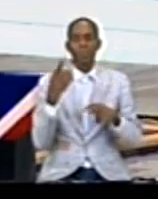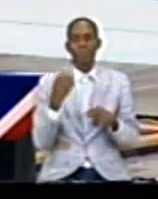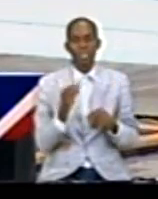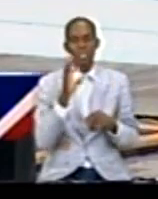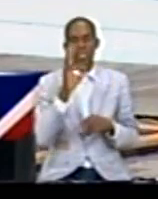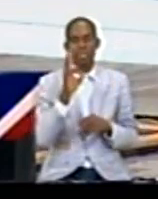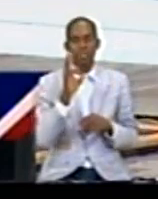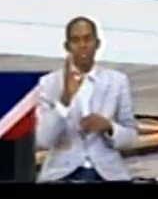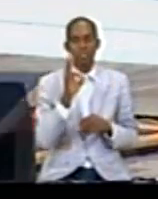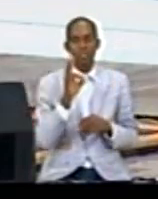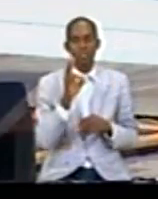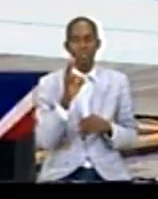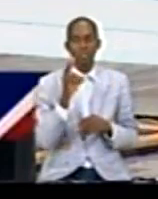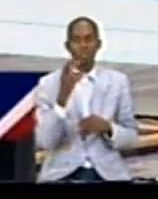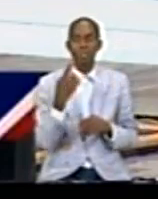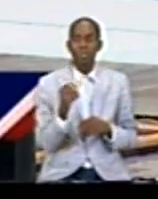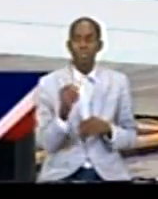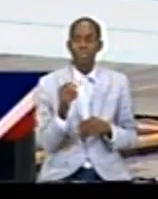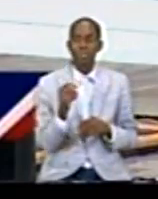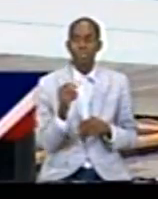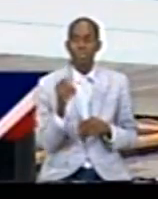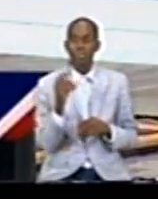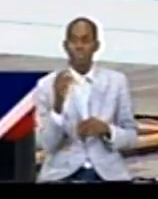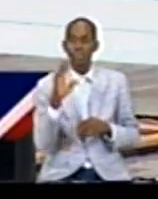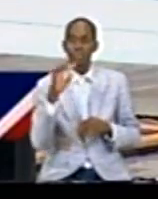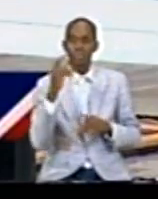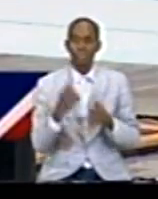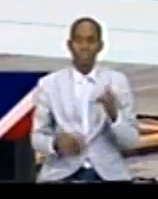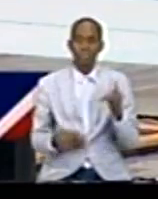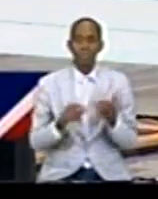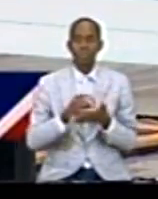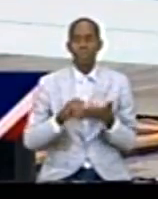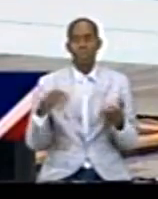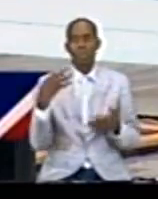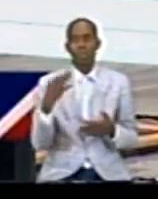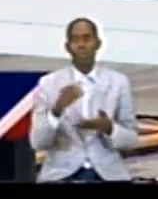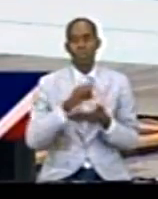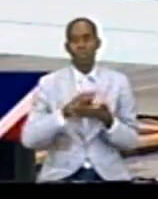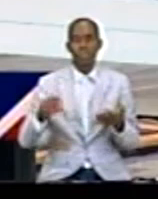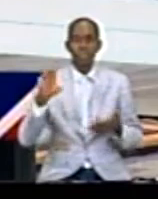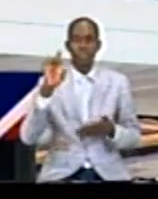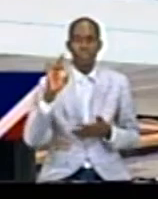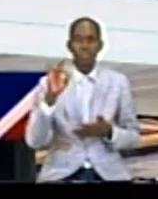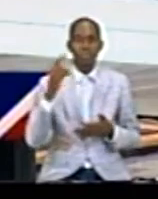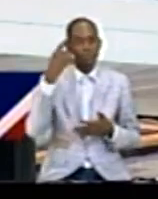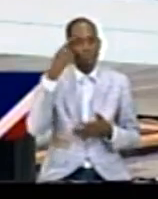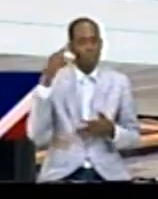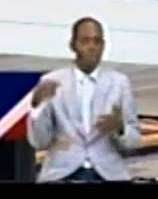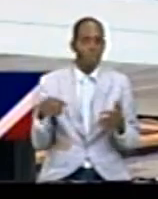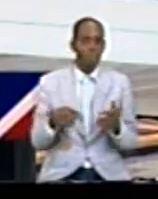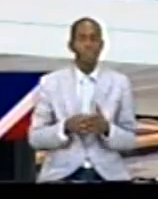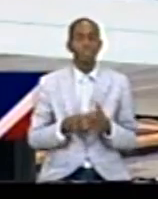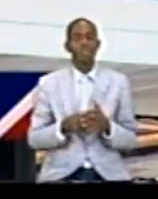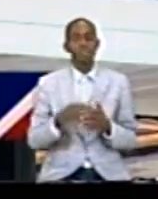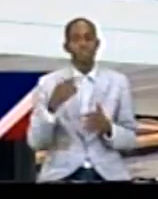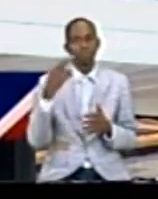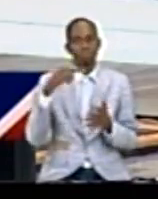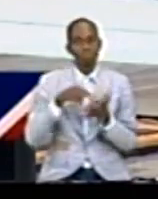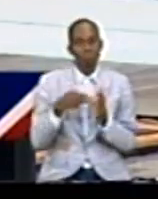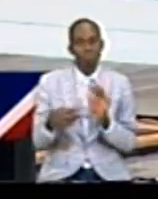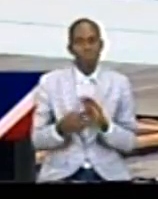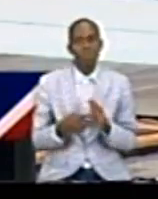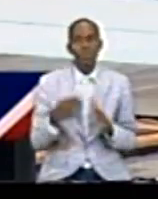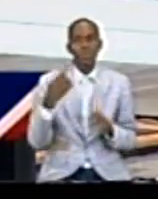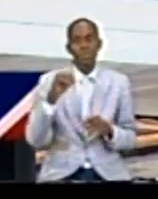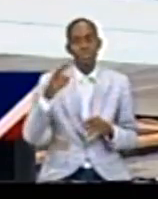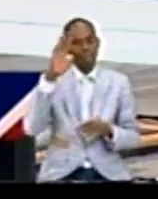verse 8. For this purpose, the Son of God was manifested,